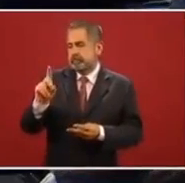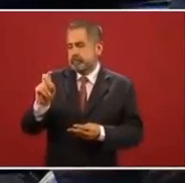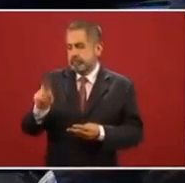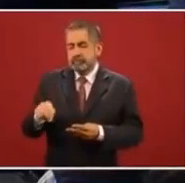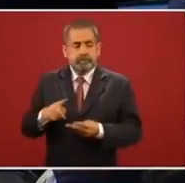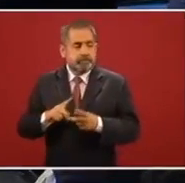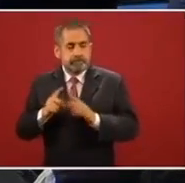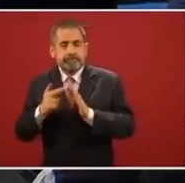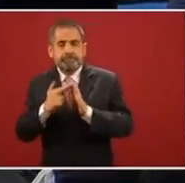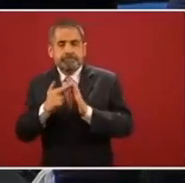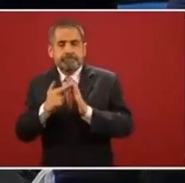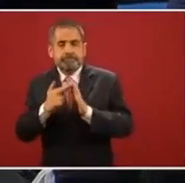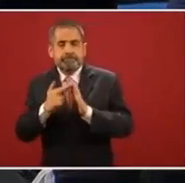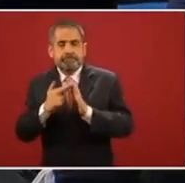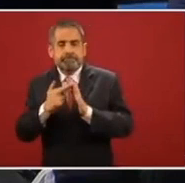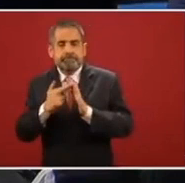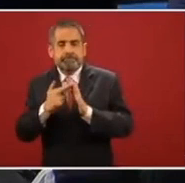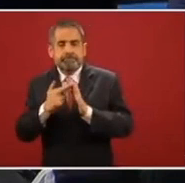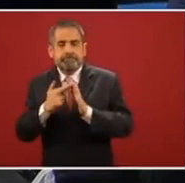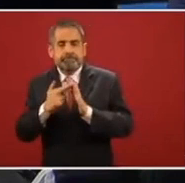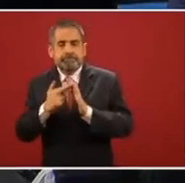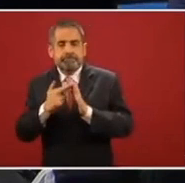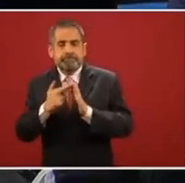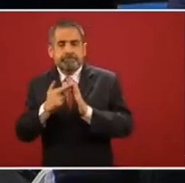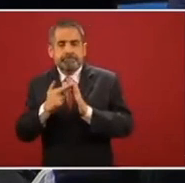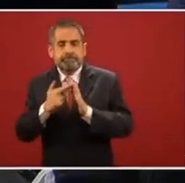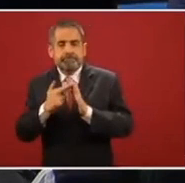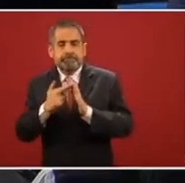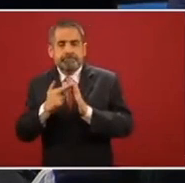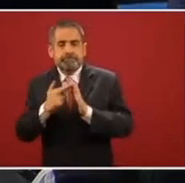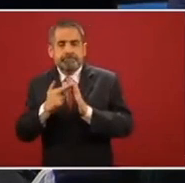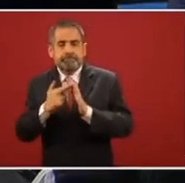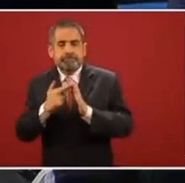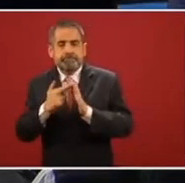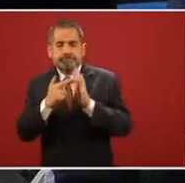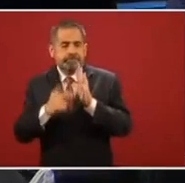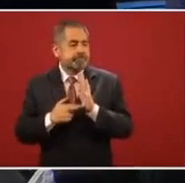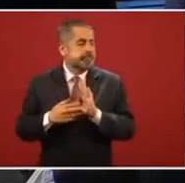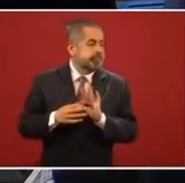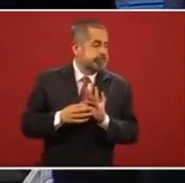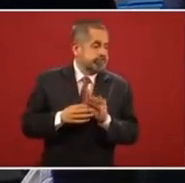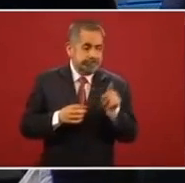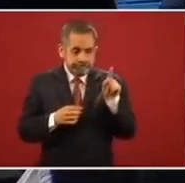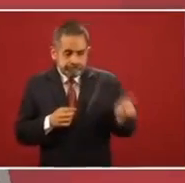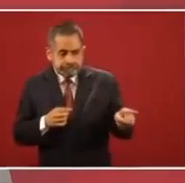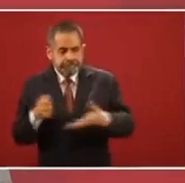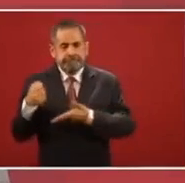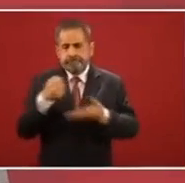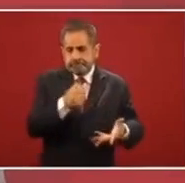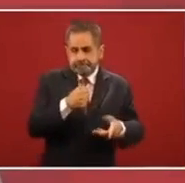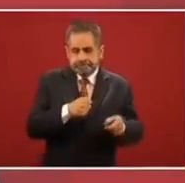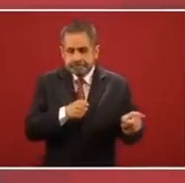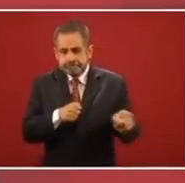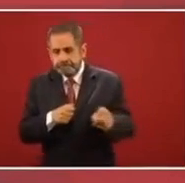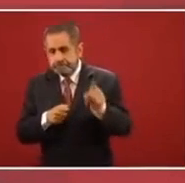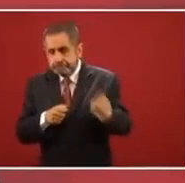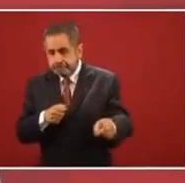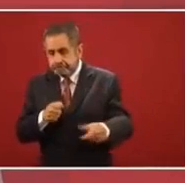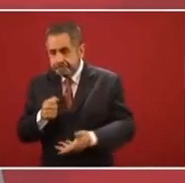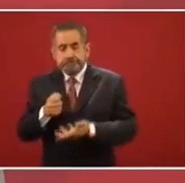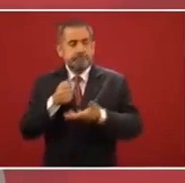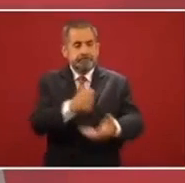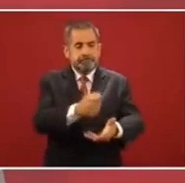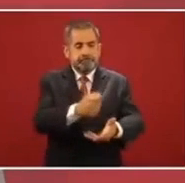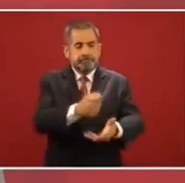cuyas reglas de operación which are funds who have rules of operation, se destinan particularmente para